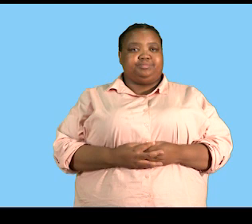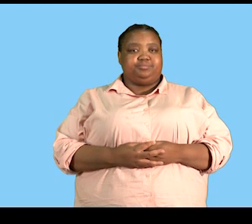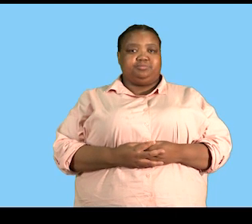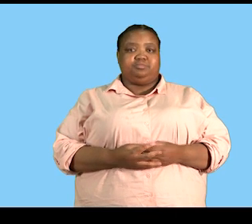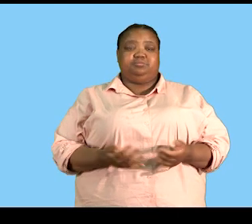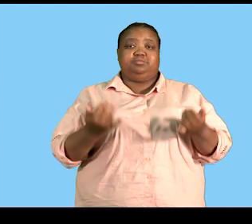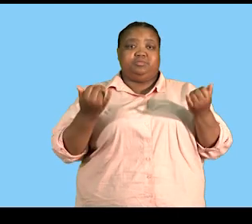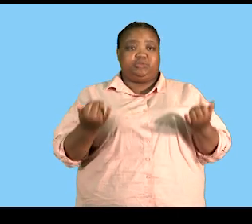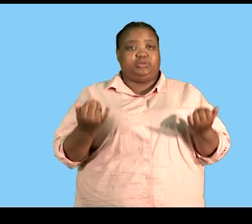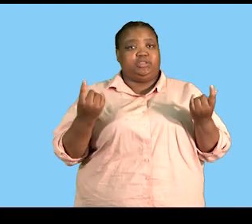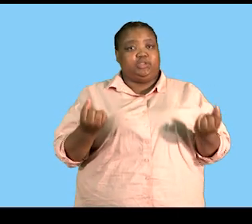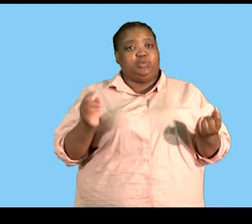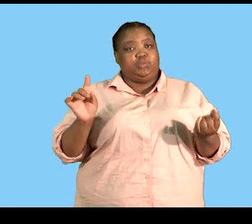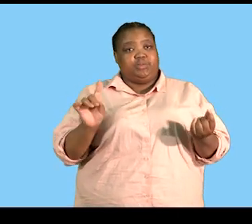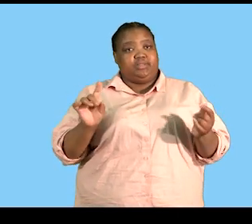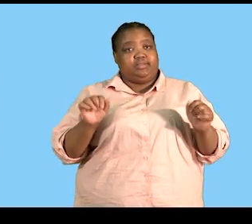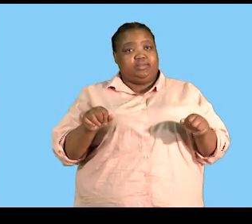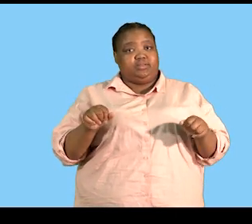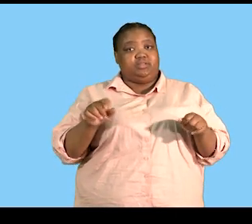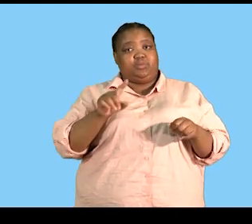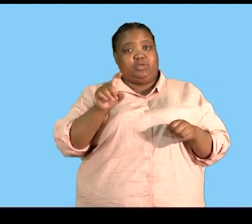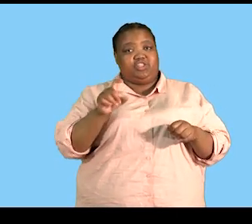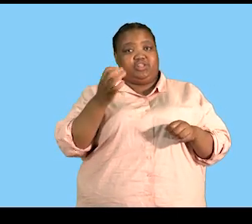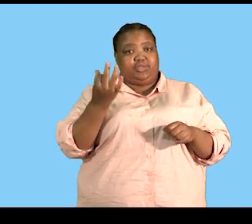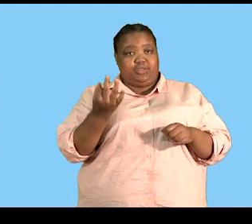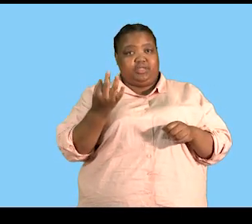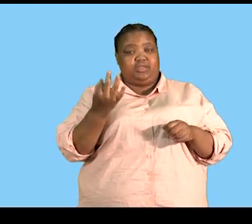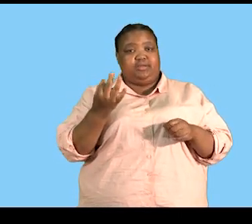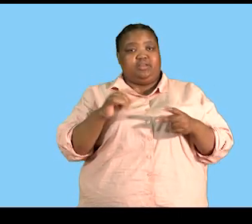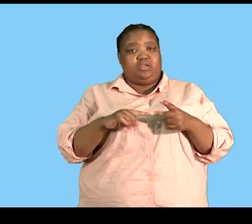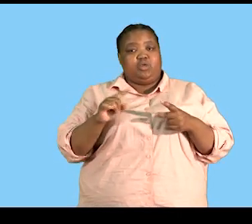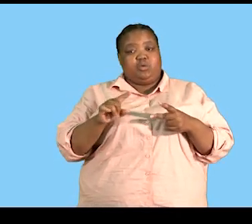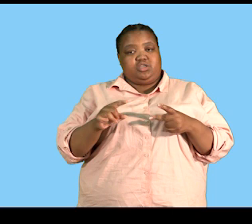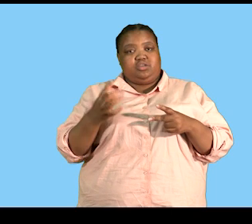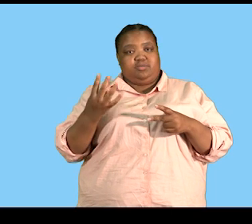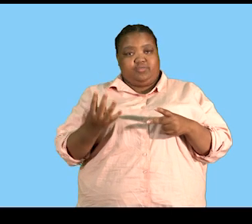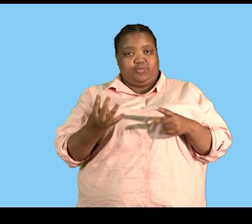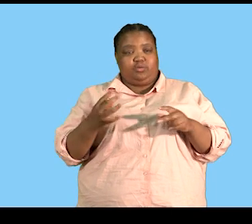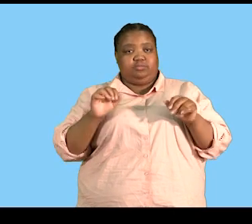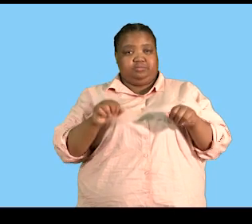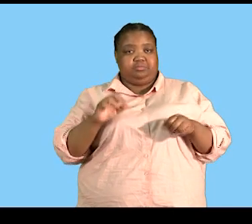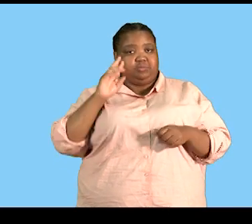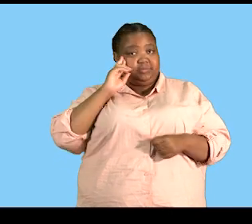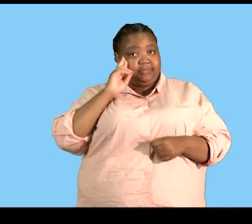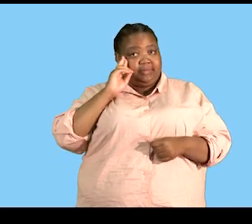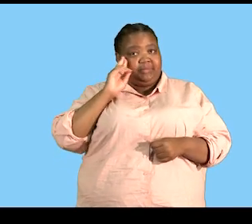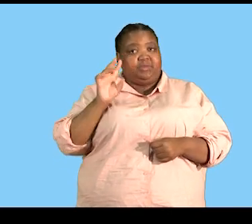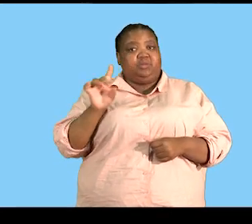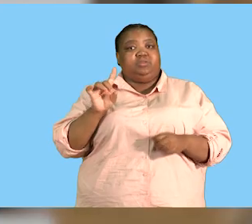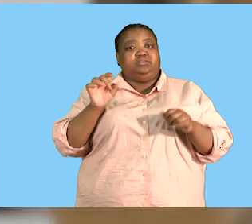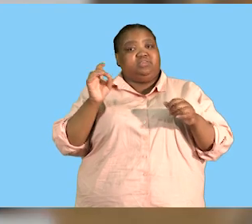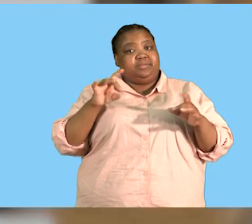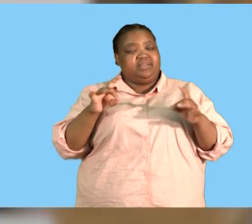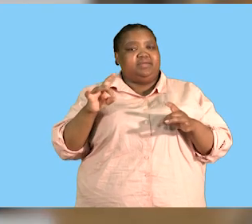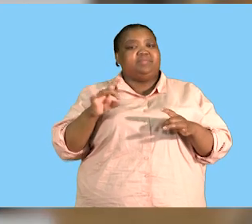What are we going to do today? We are going to look at question 3 and 4, and please remember sometimes there